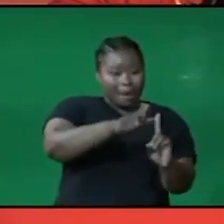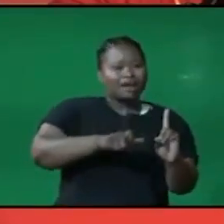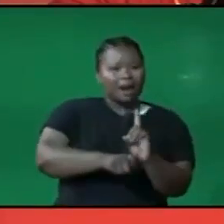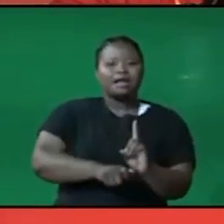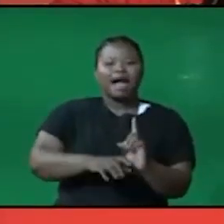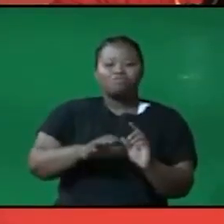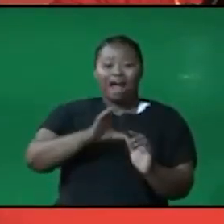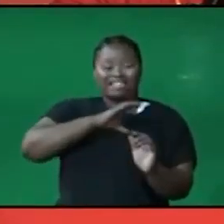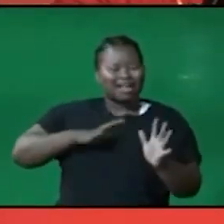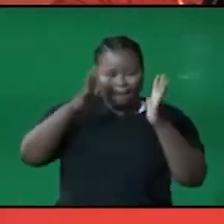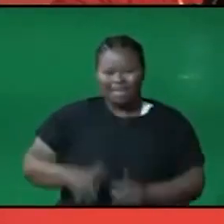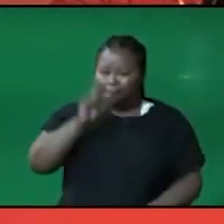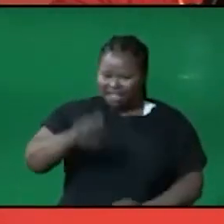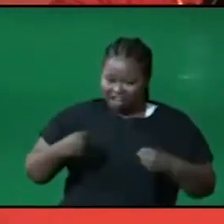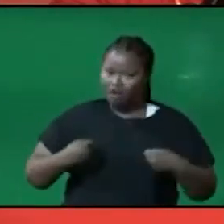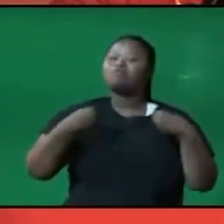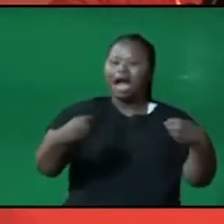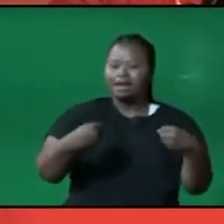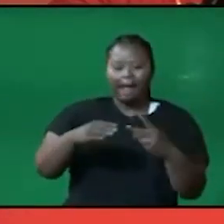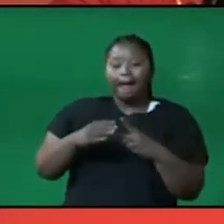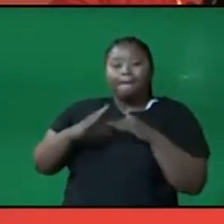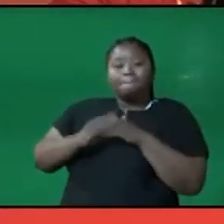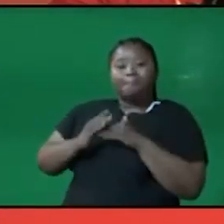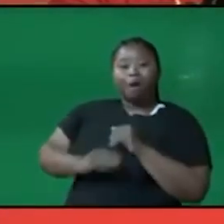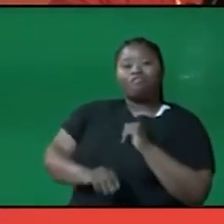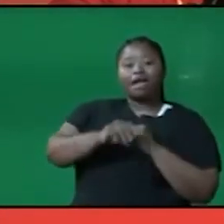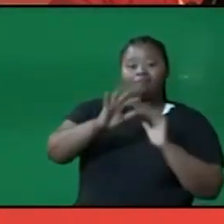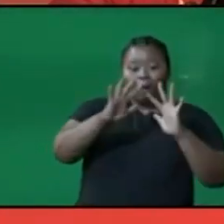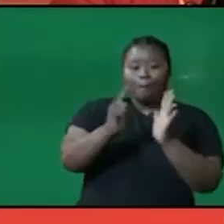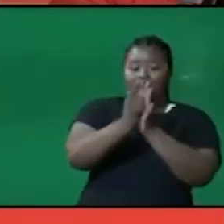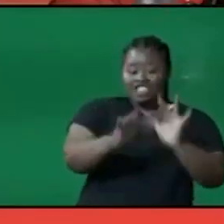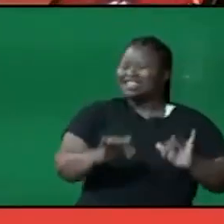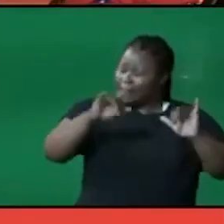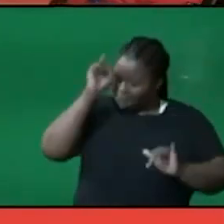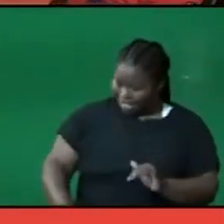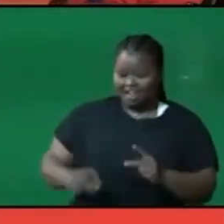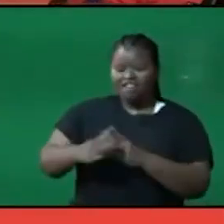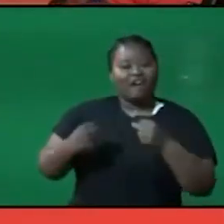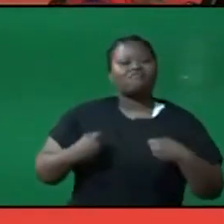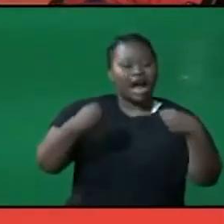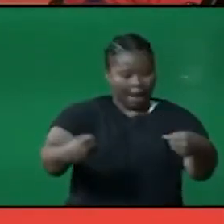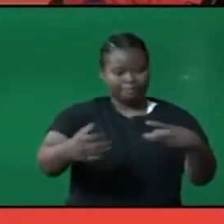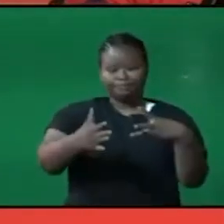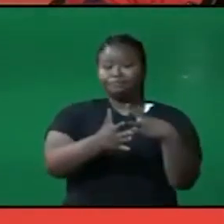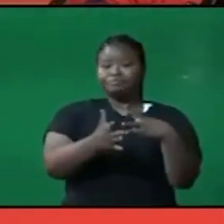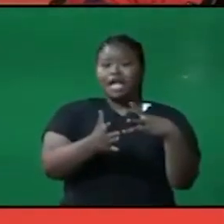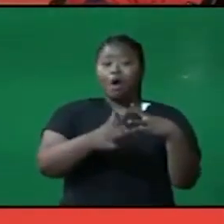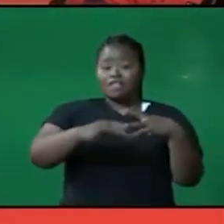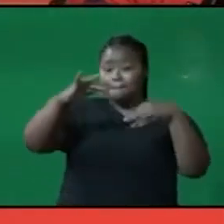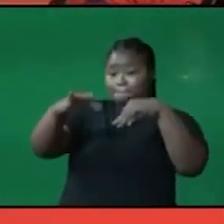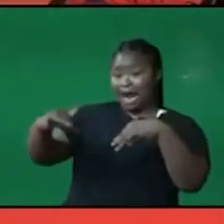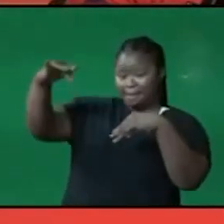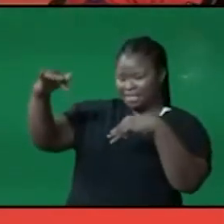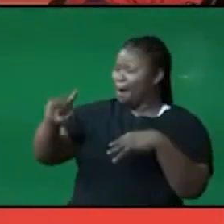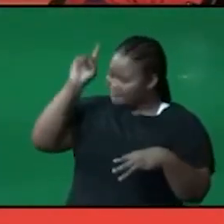baggie. Every member of the provincial legislature must have a baggie. Every member of parliament